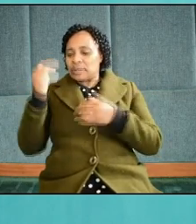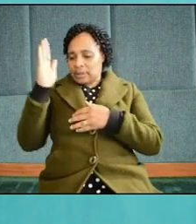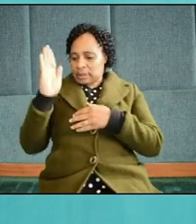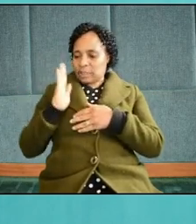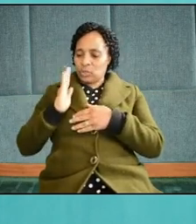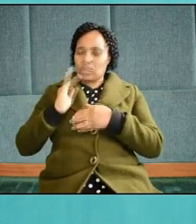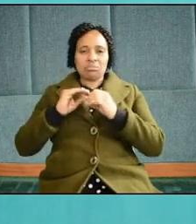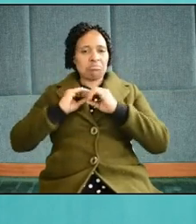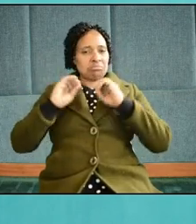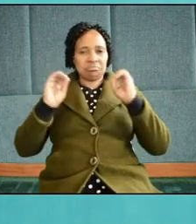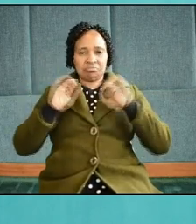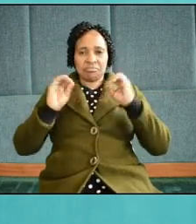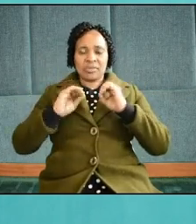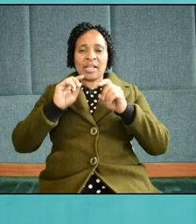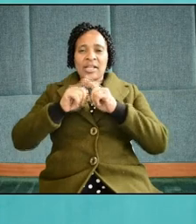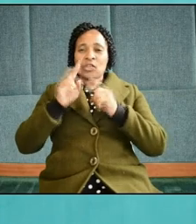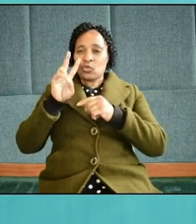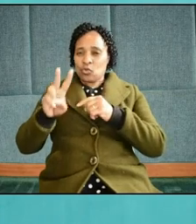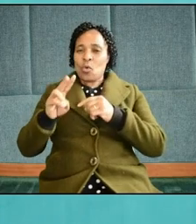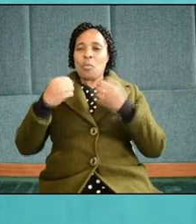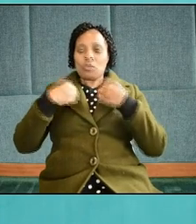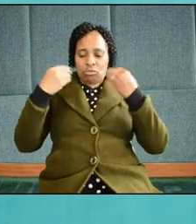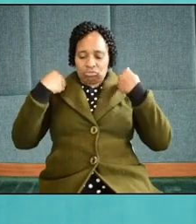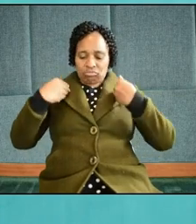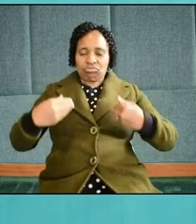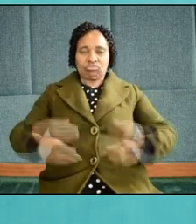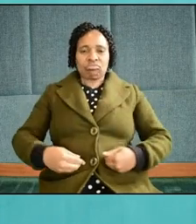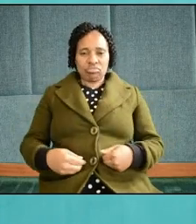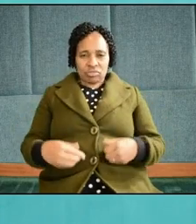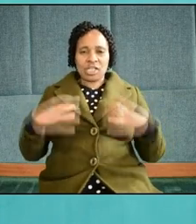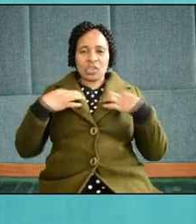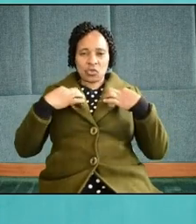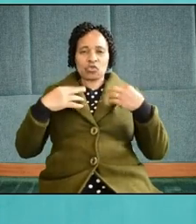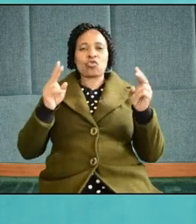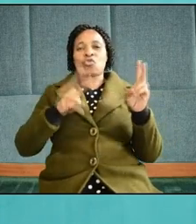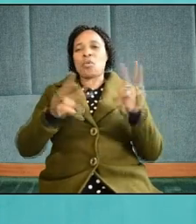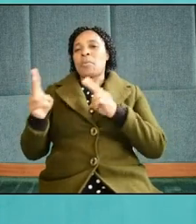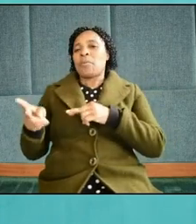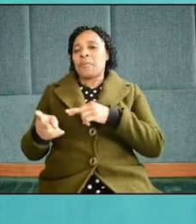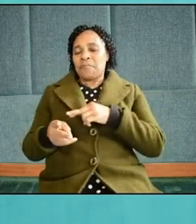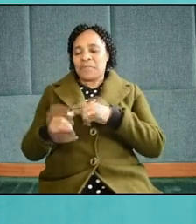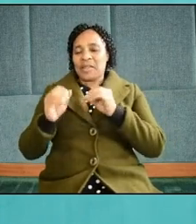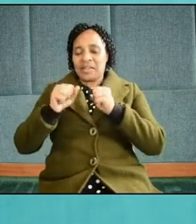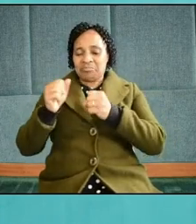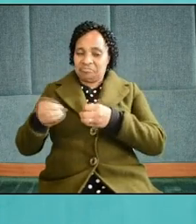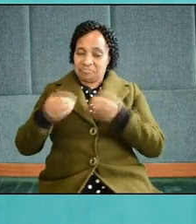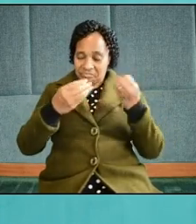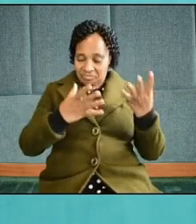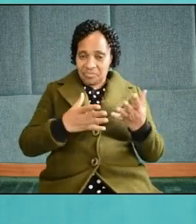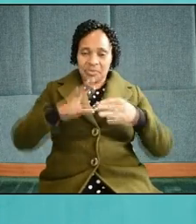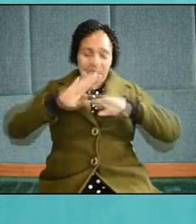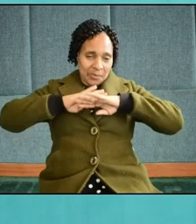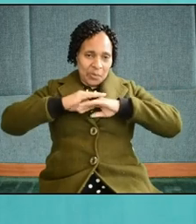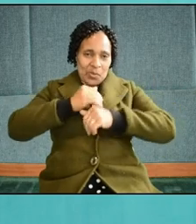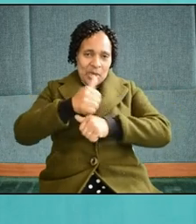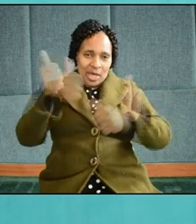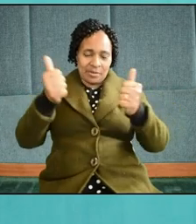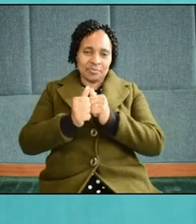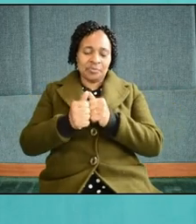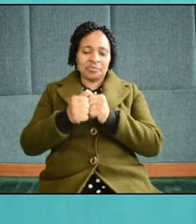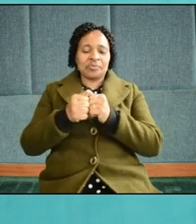And two, you let me get in with my civilian clothes. So they let him do that. Those two conditions are satisfied. So he goes